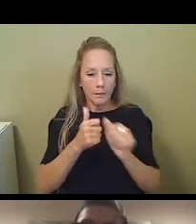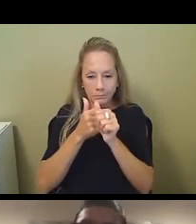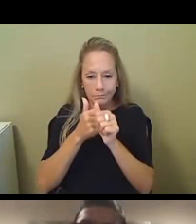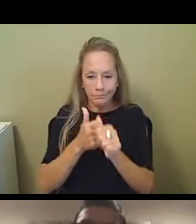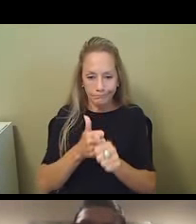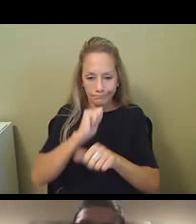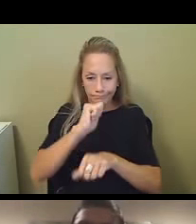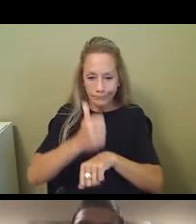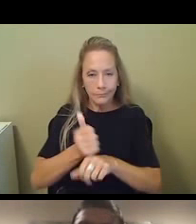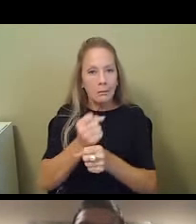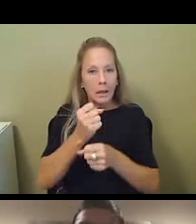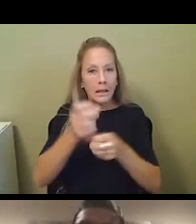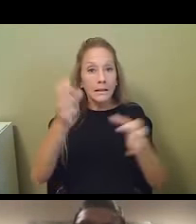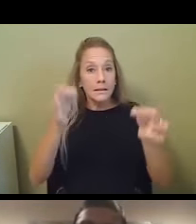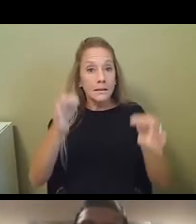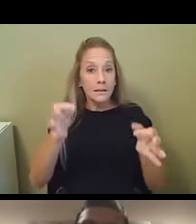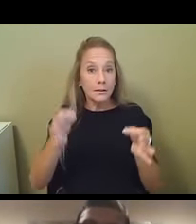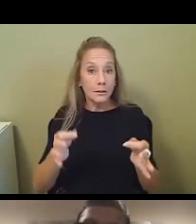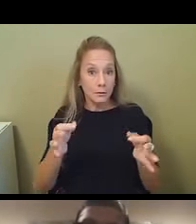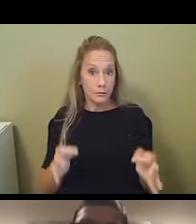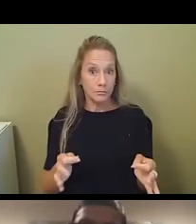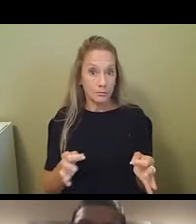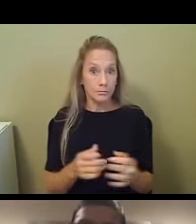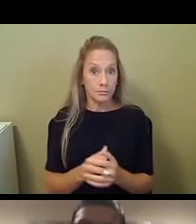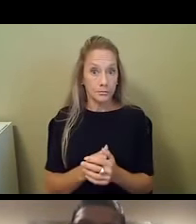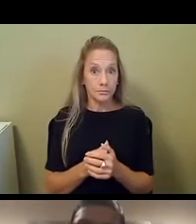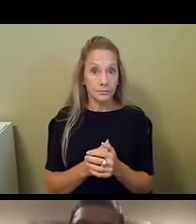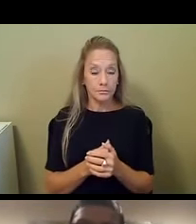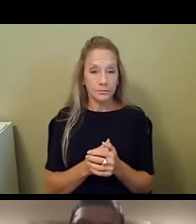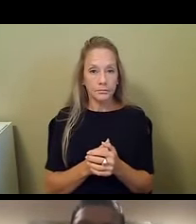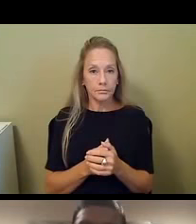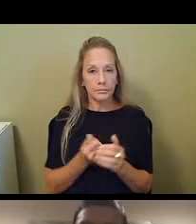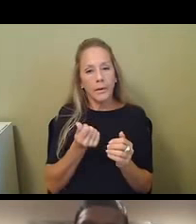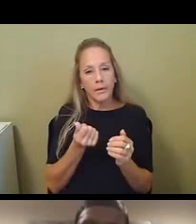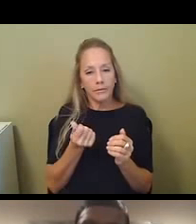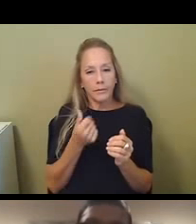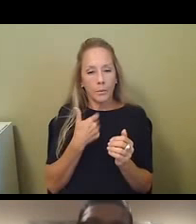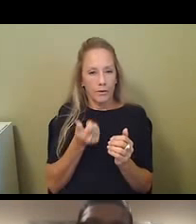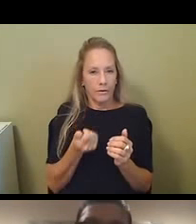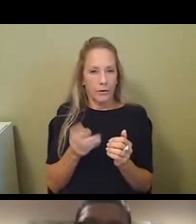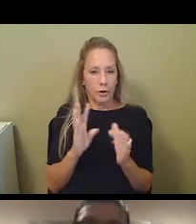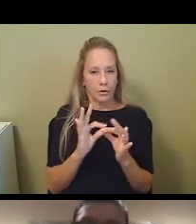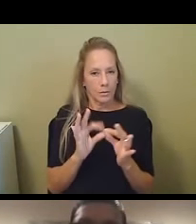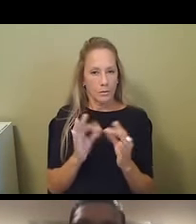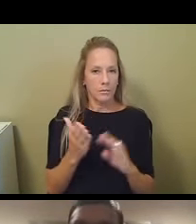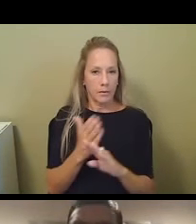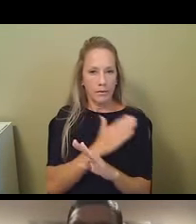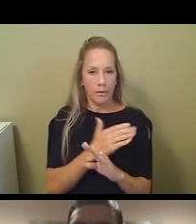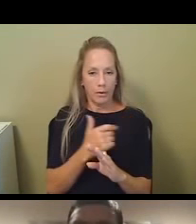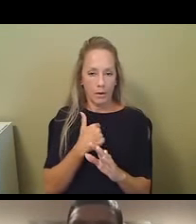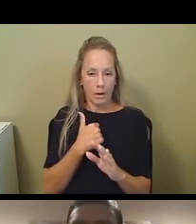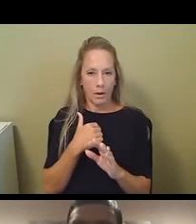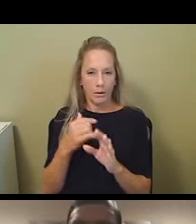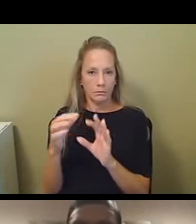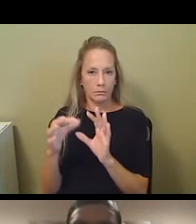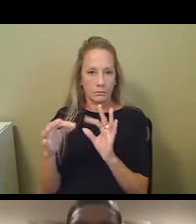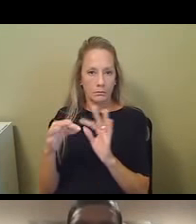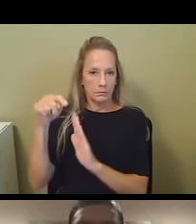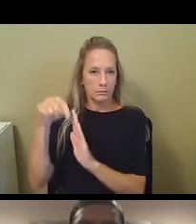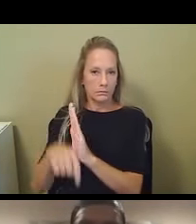upon. And a few introductory comments before I get into the details. The first